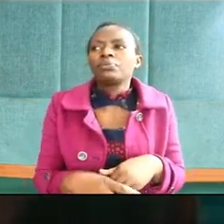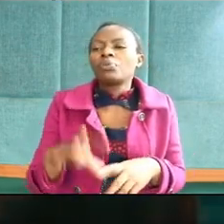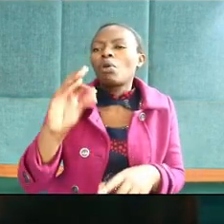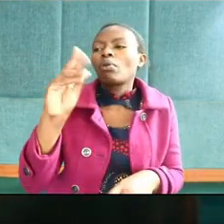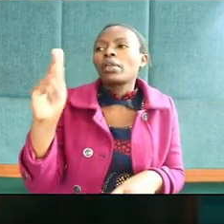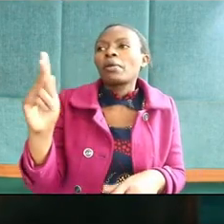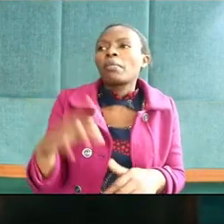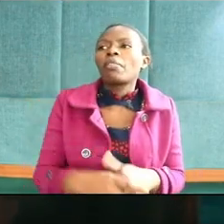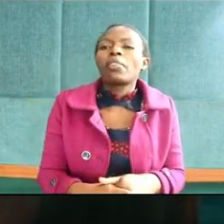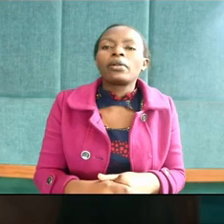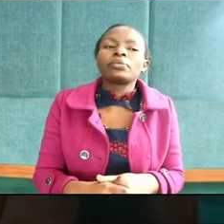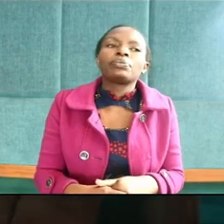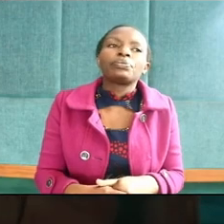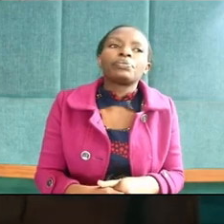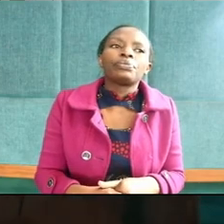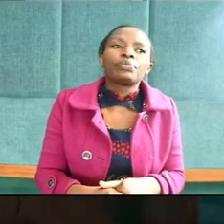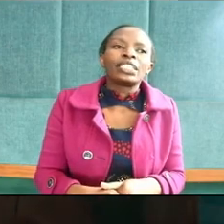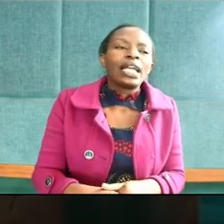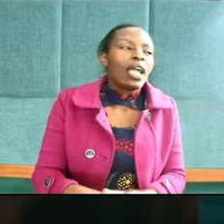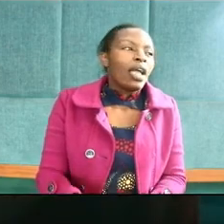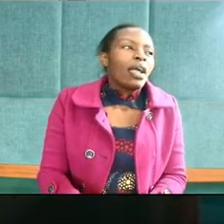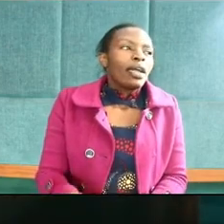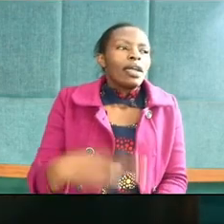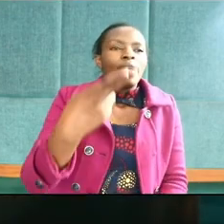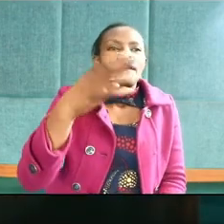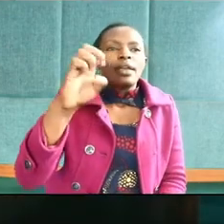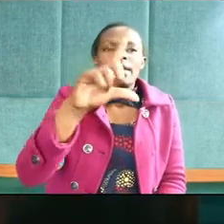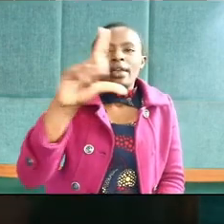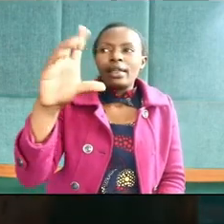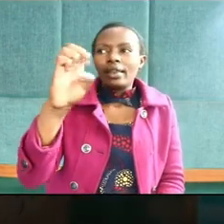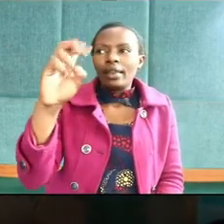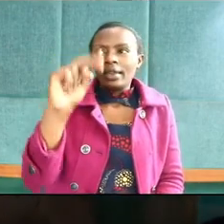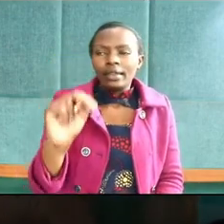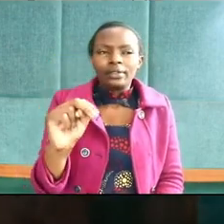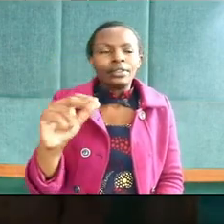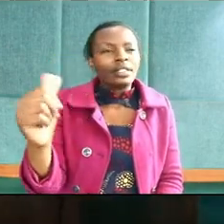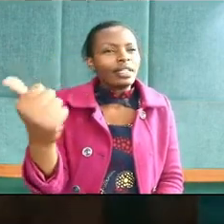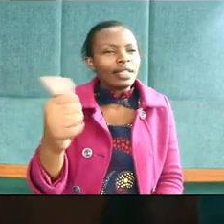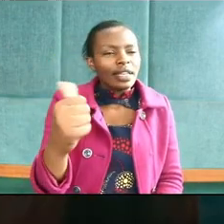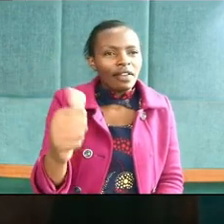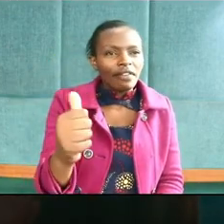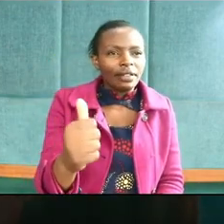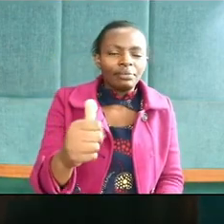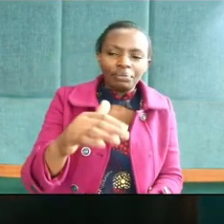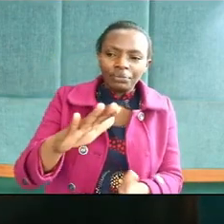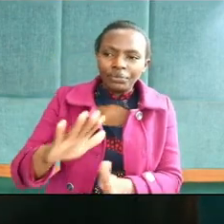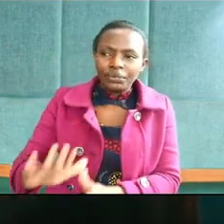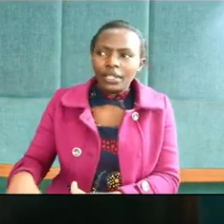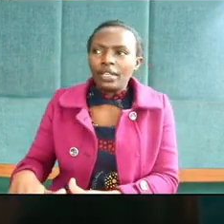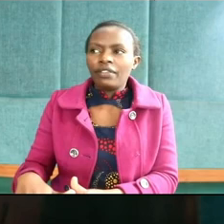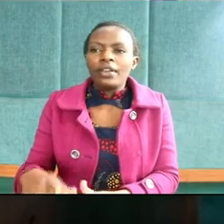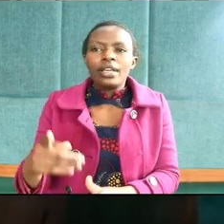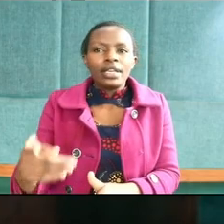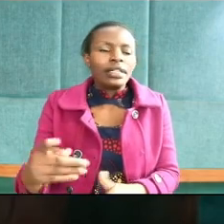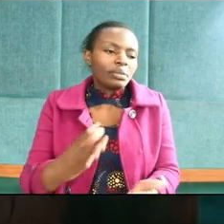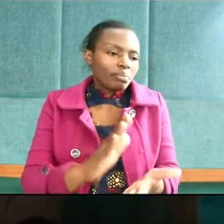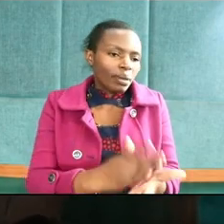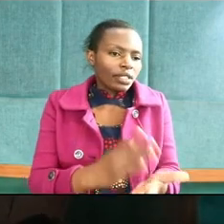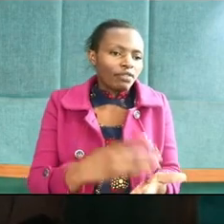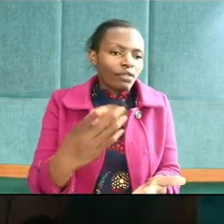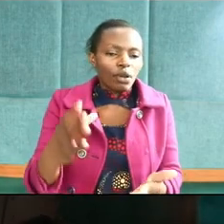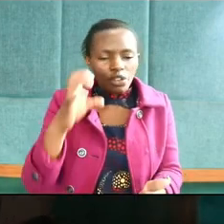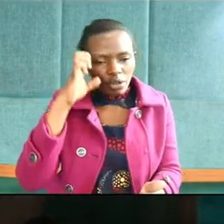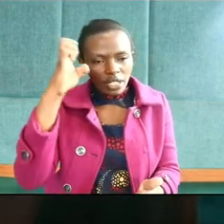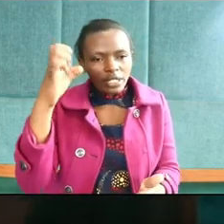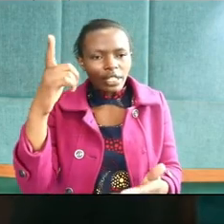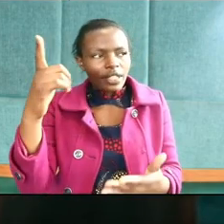Ellen White has this to say: the father should not excuse himself from his part in the work of educating his children for this